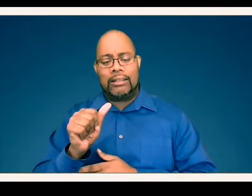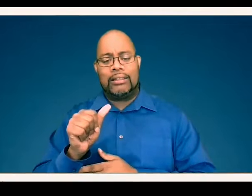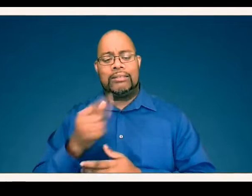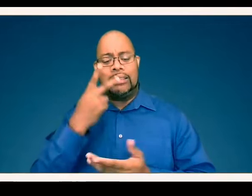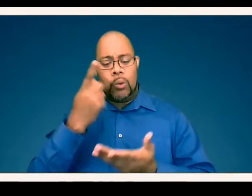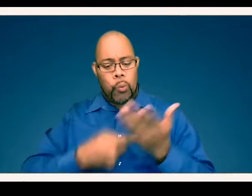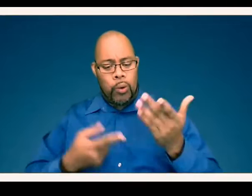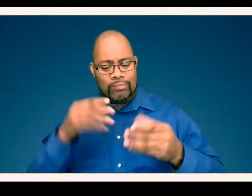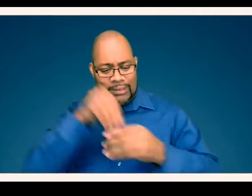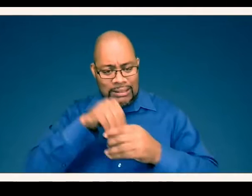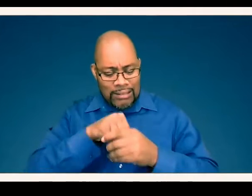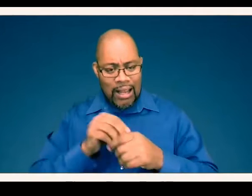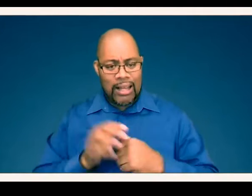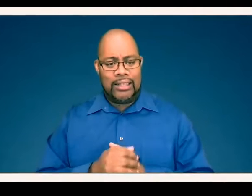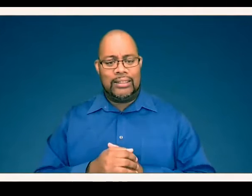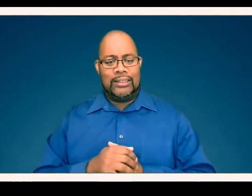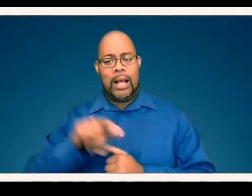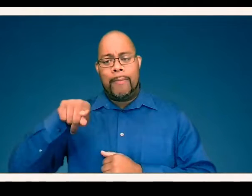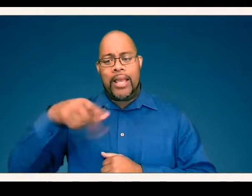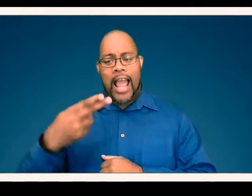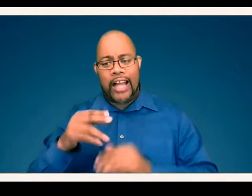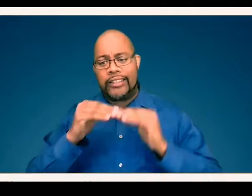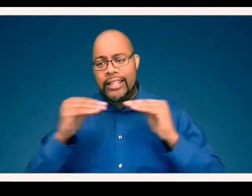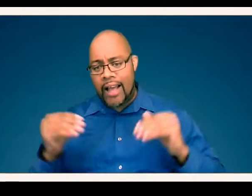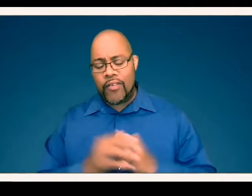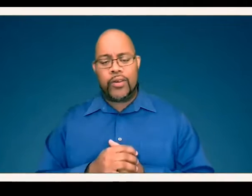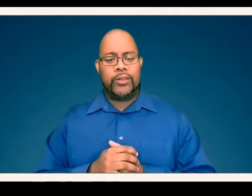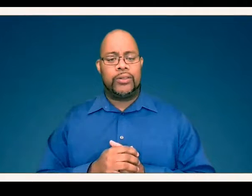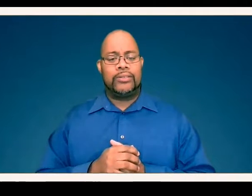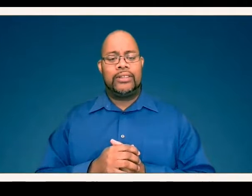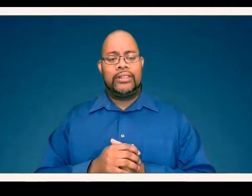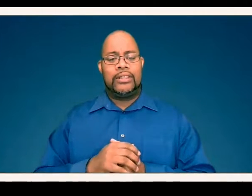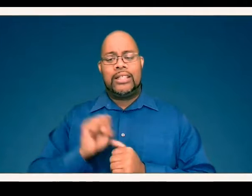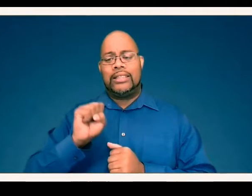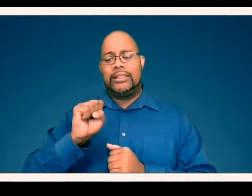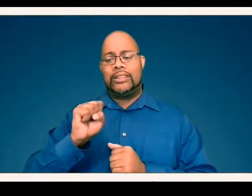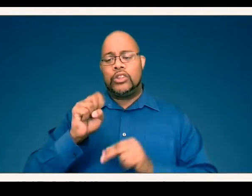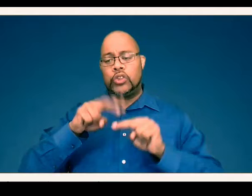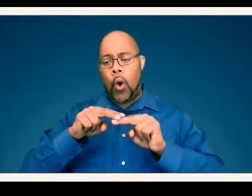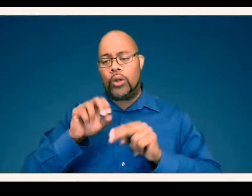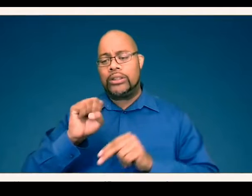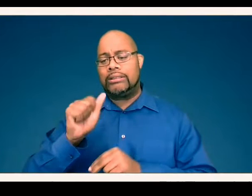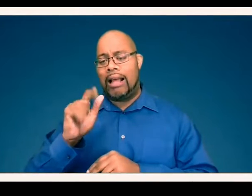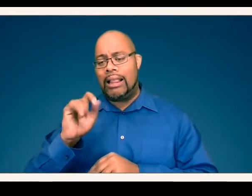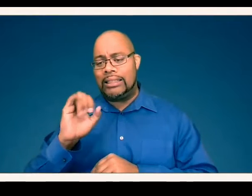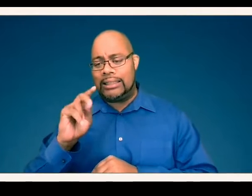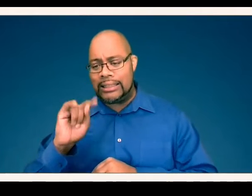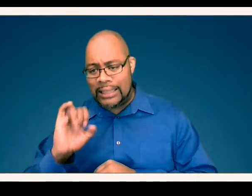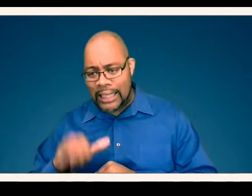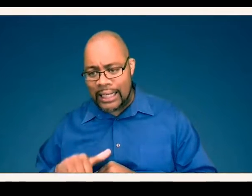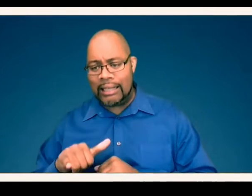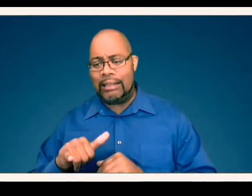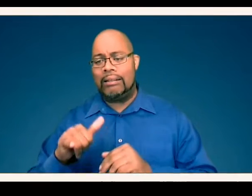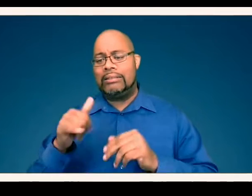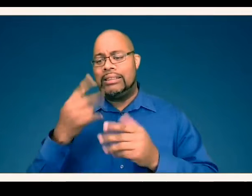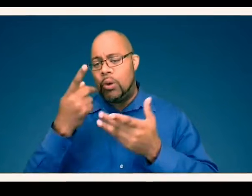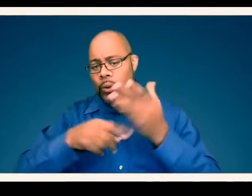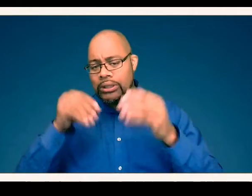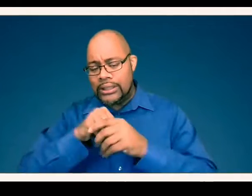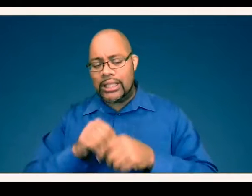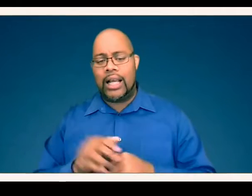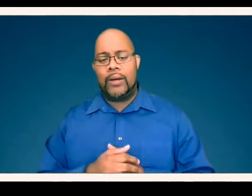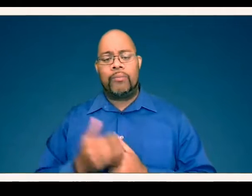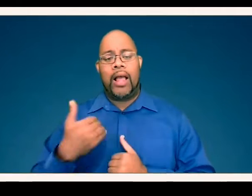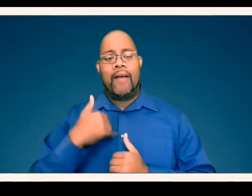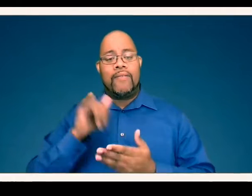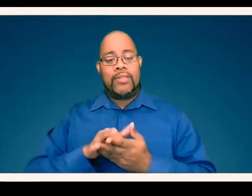like the conductivity, pH, salinity, that sort of thing from these water samples. And then we're going to run it through our quantity